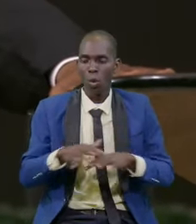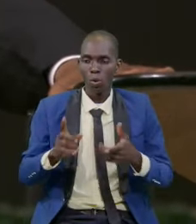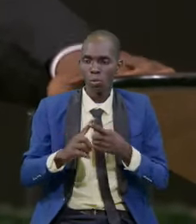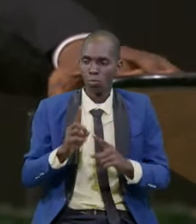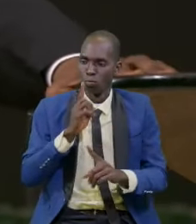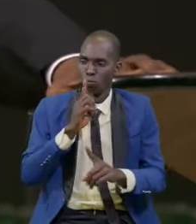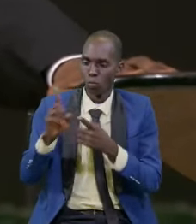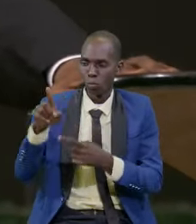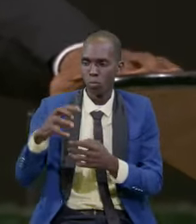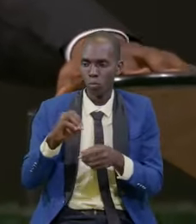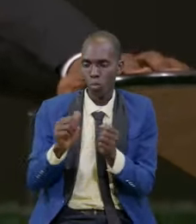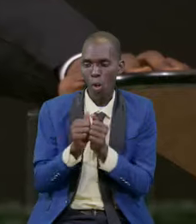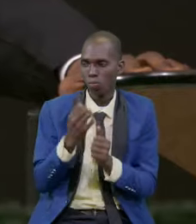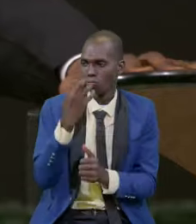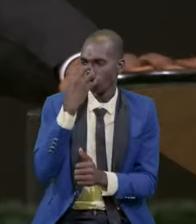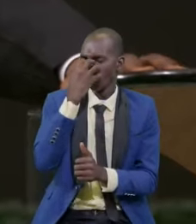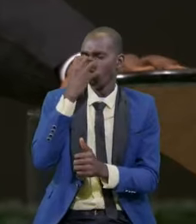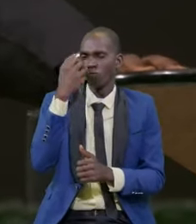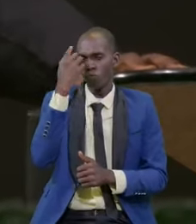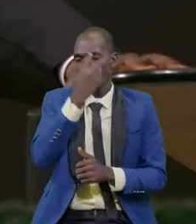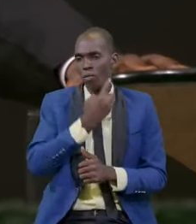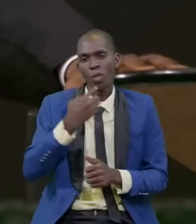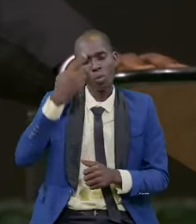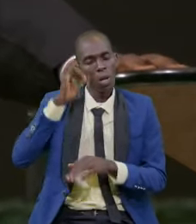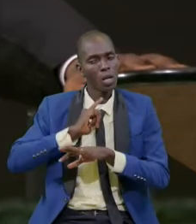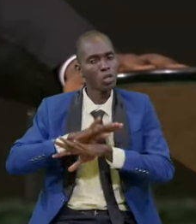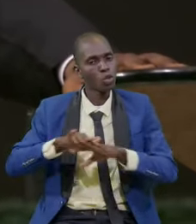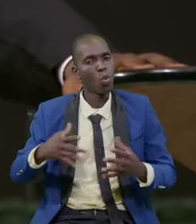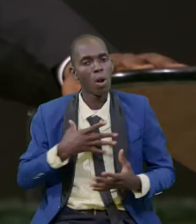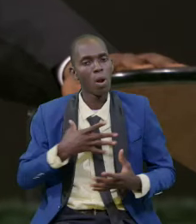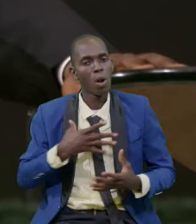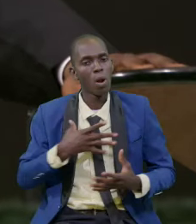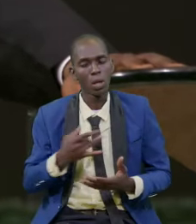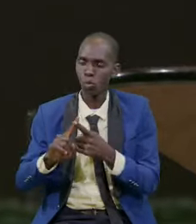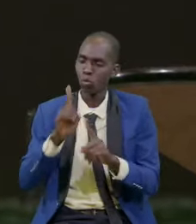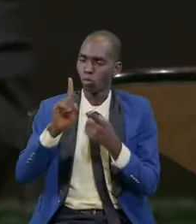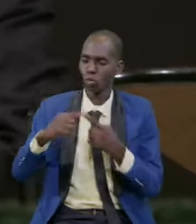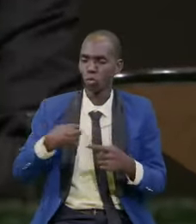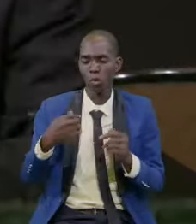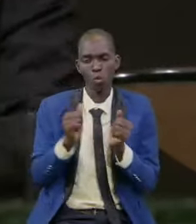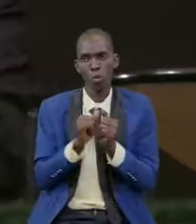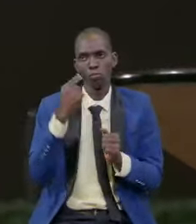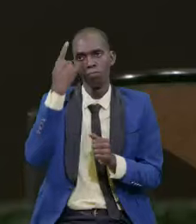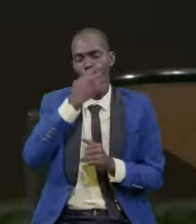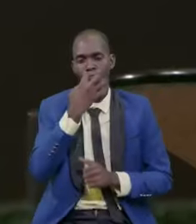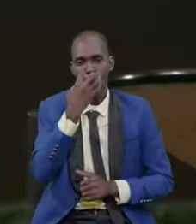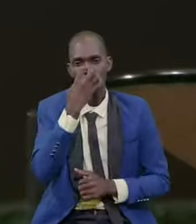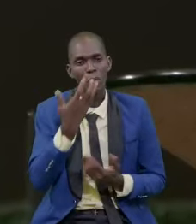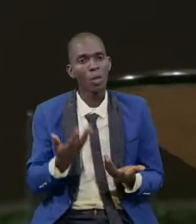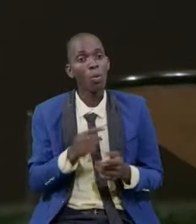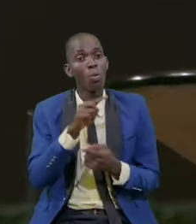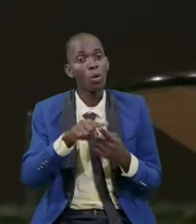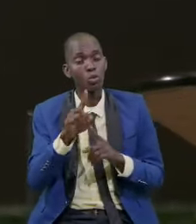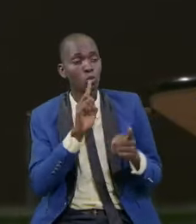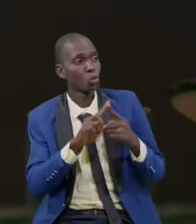the temper, the thought that is behind that word. When you talk to the other person, before